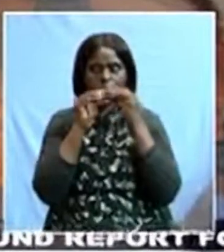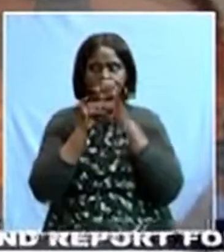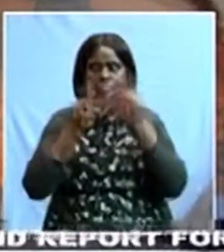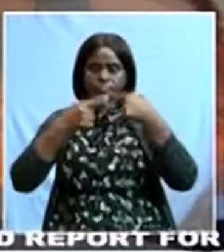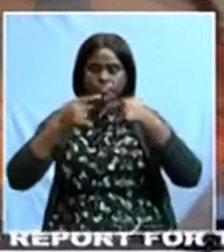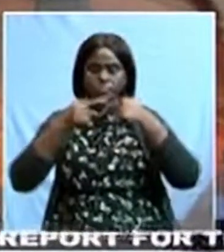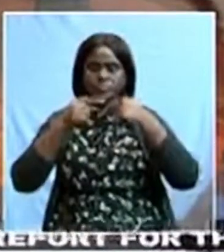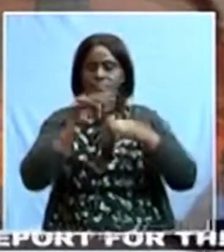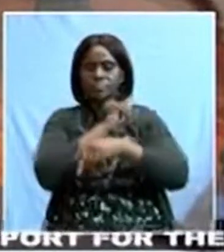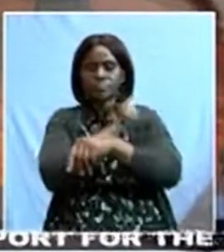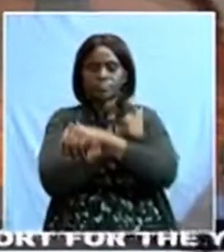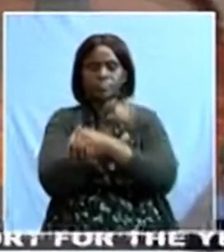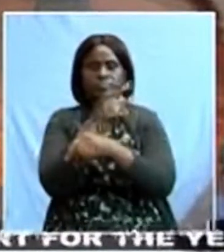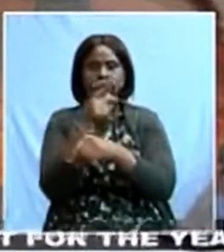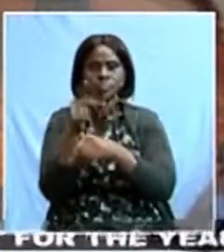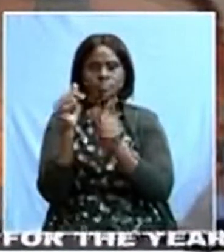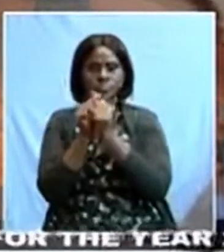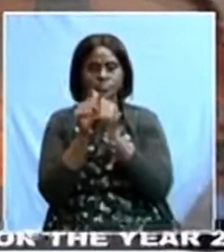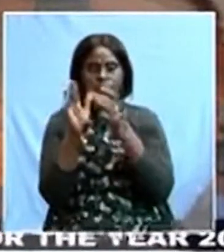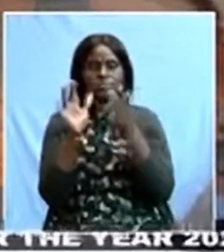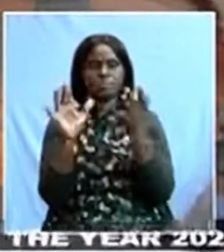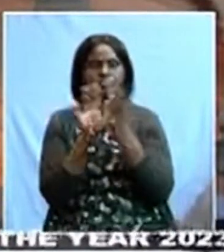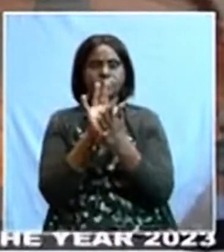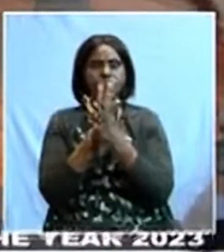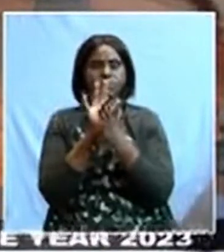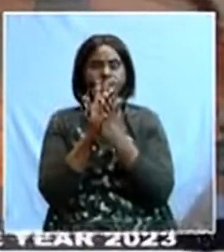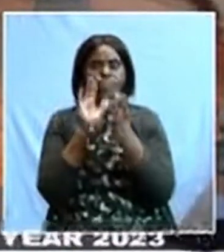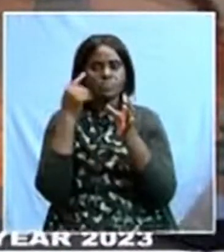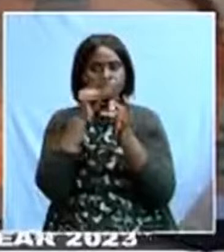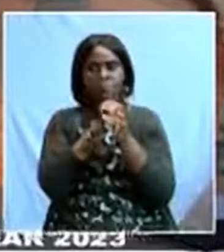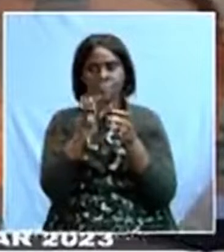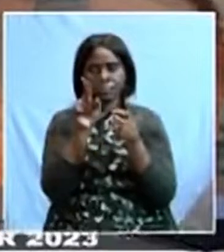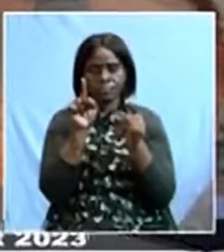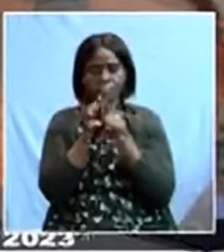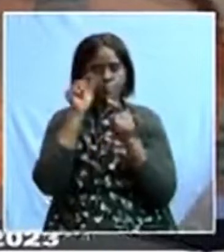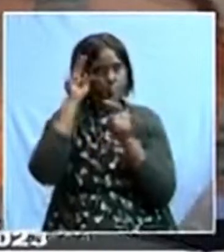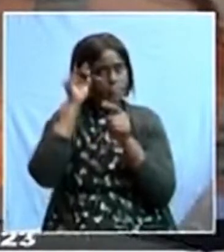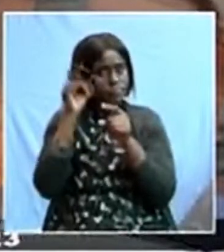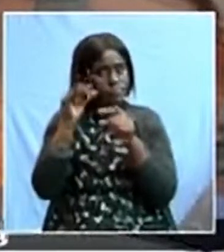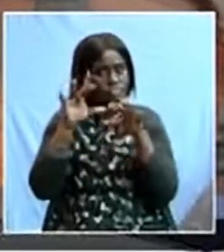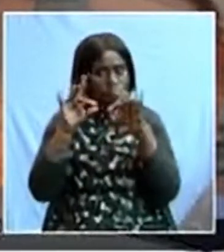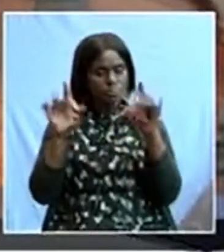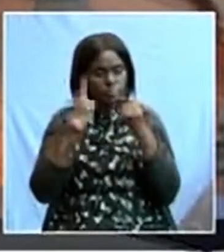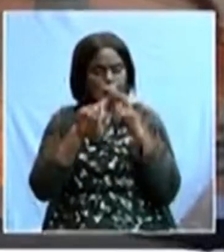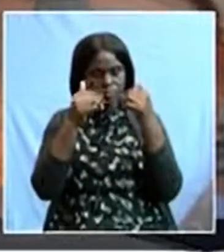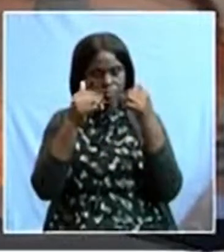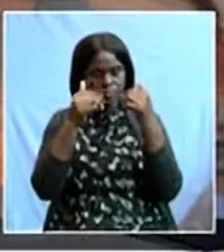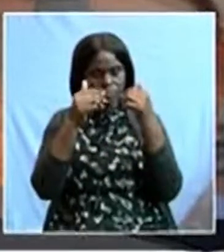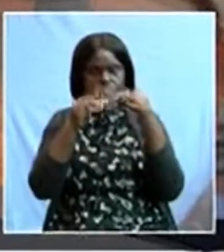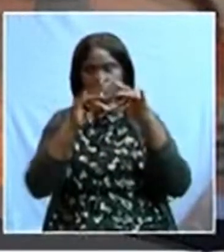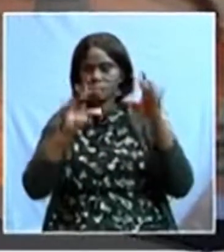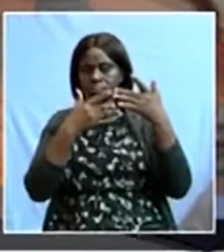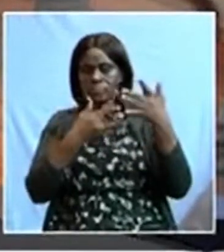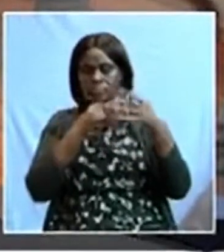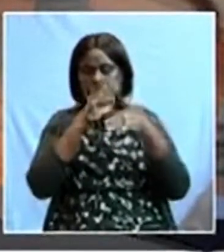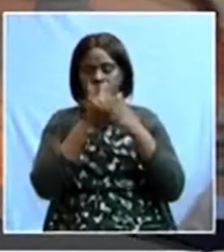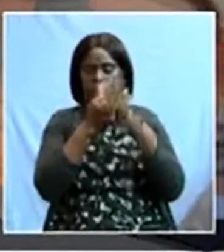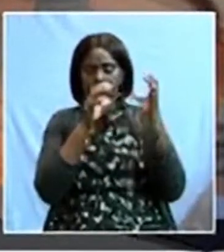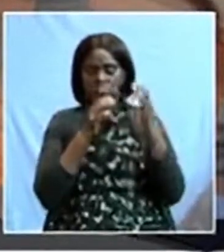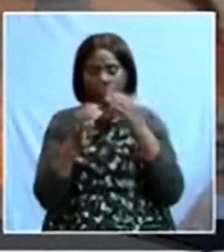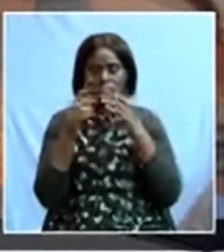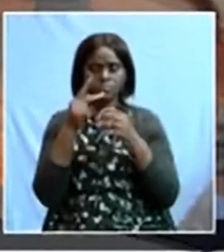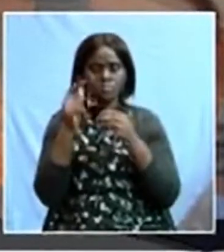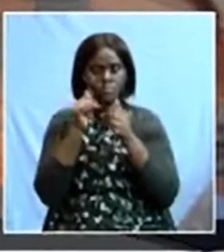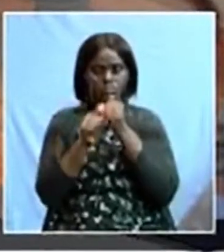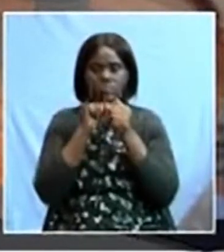local authorities' properties without title deeds in order for the Ministry of Lands to issue title deeds to all council properties